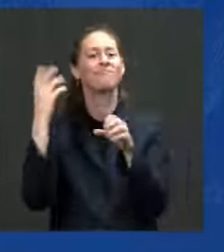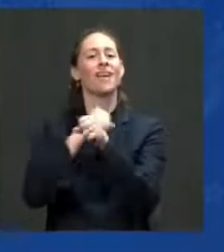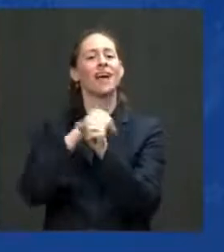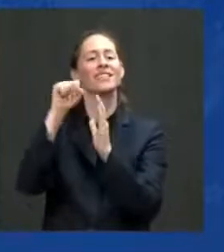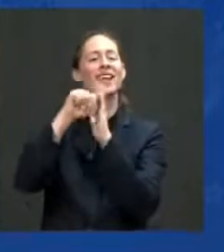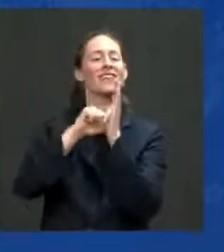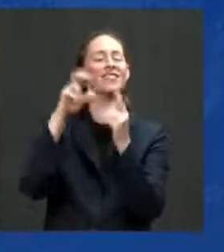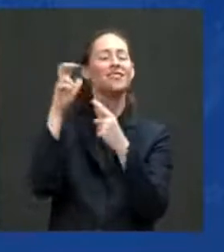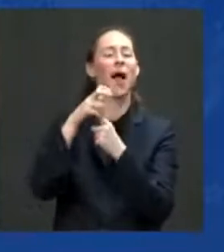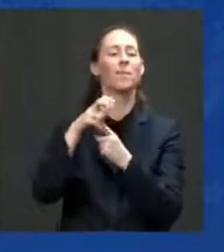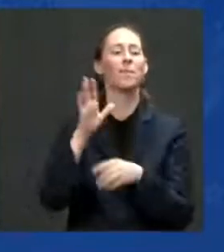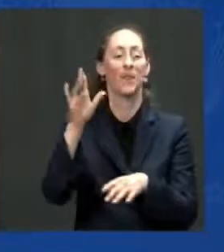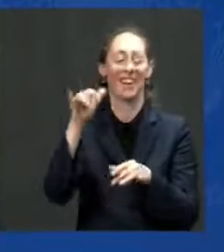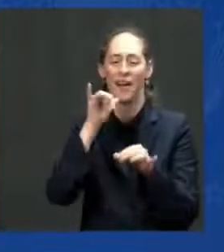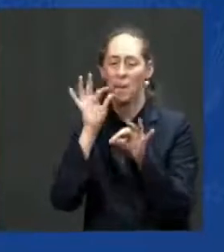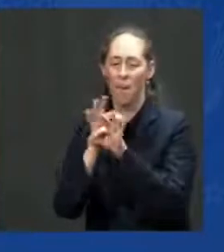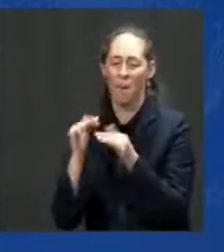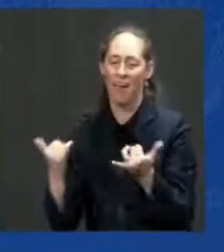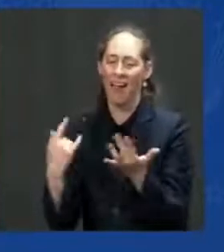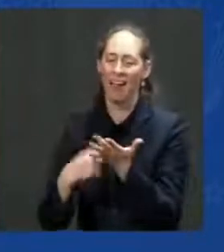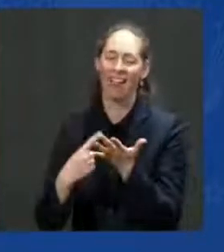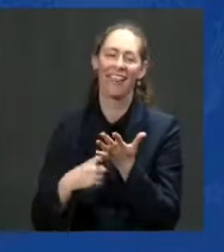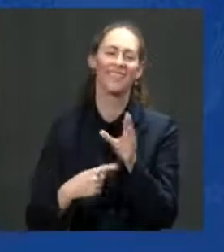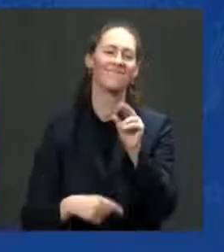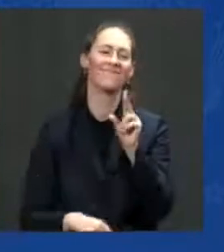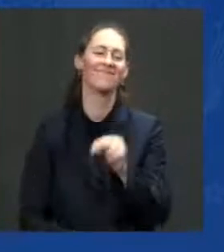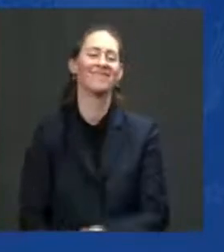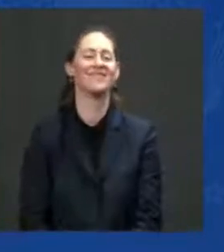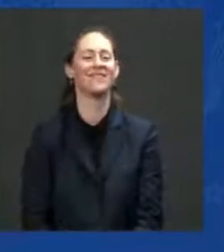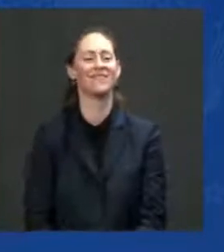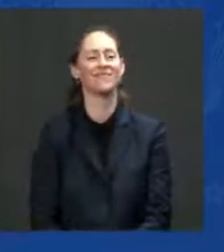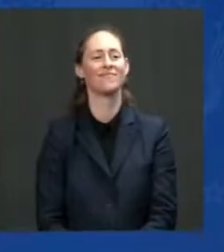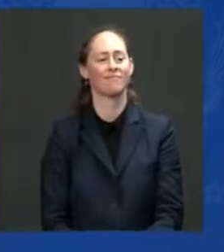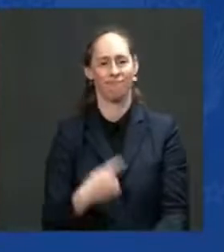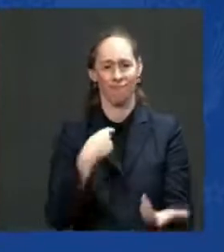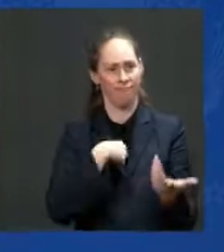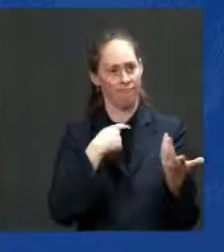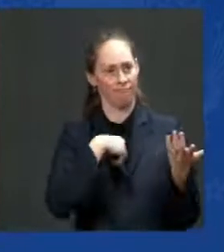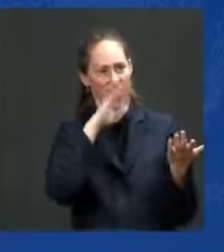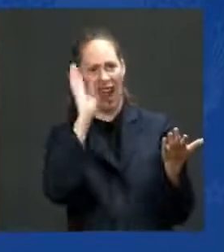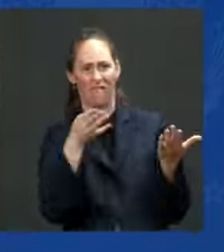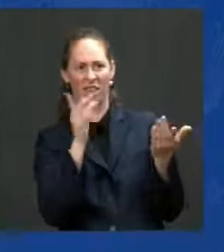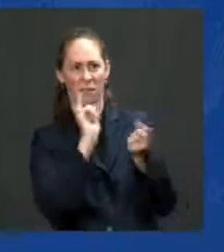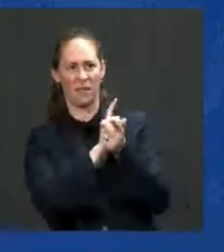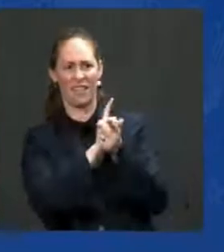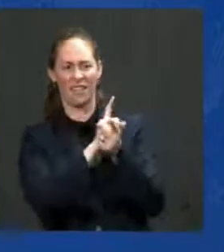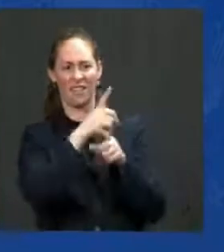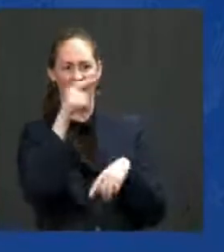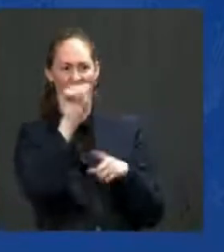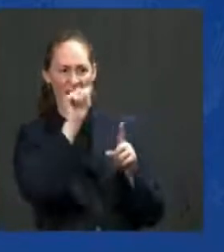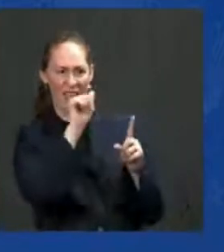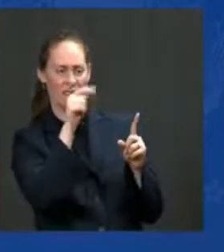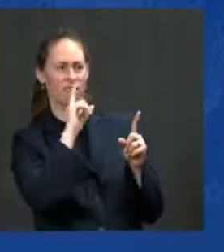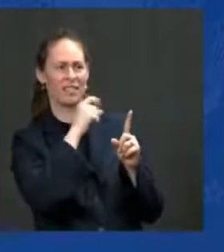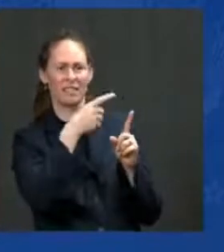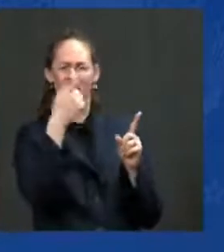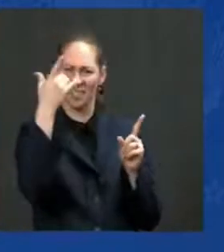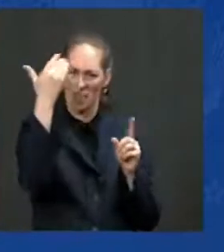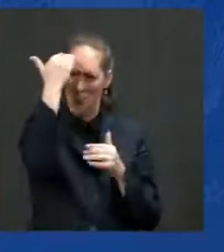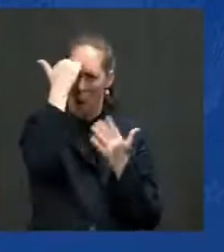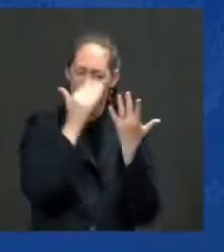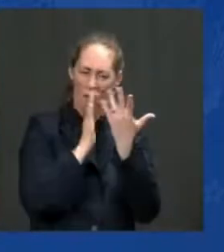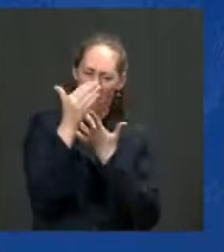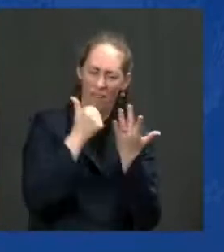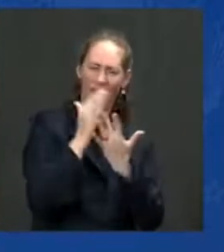those things. I've never met an athlete who doesn't remember every damn play he made. And of course, 2 other guys worth mentioning: coach